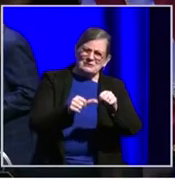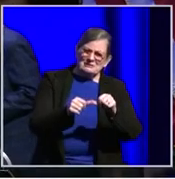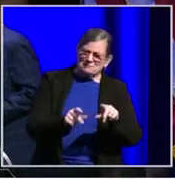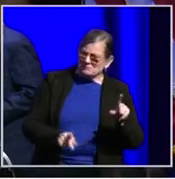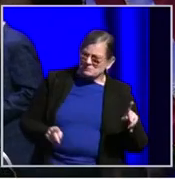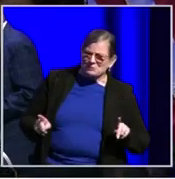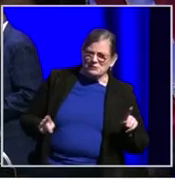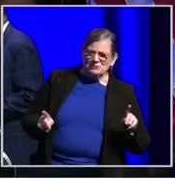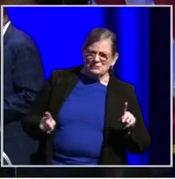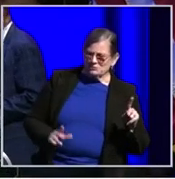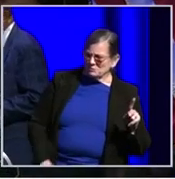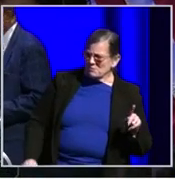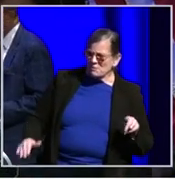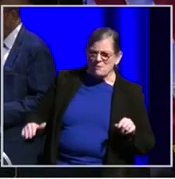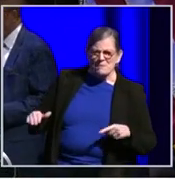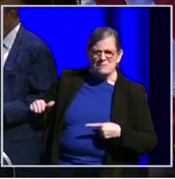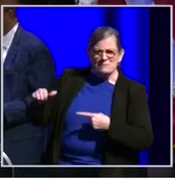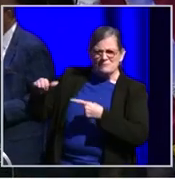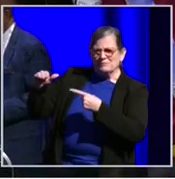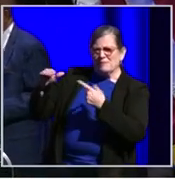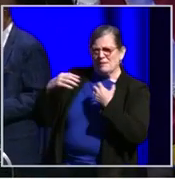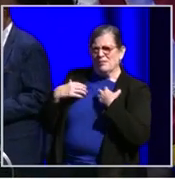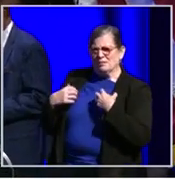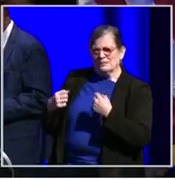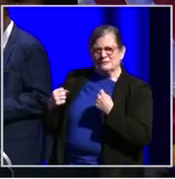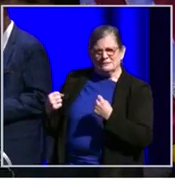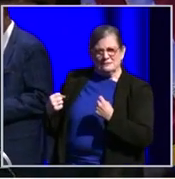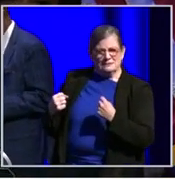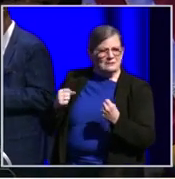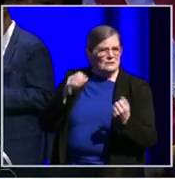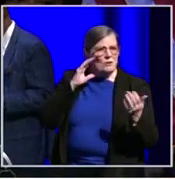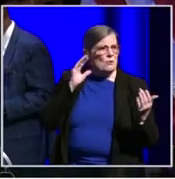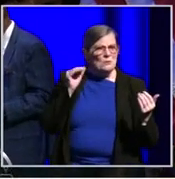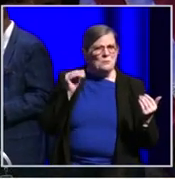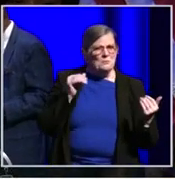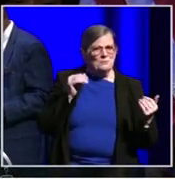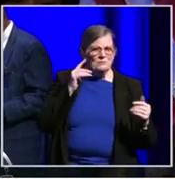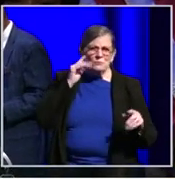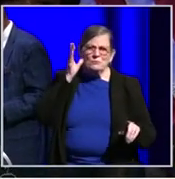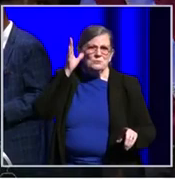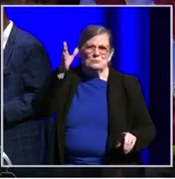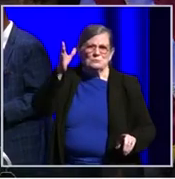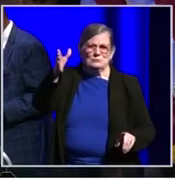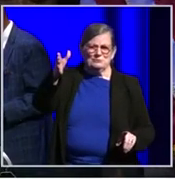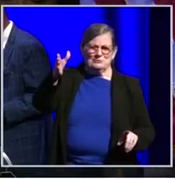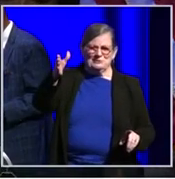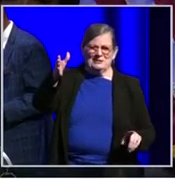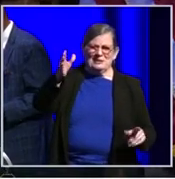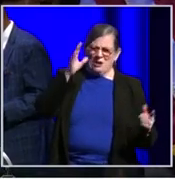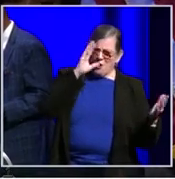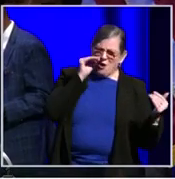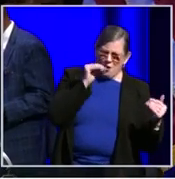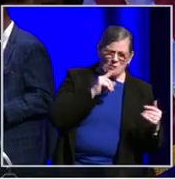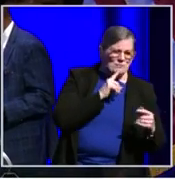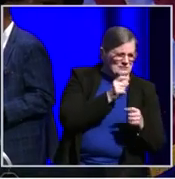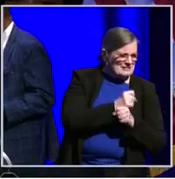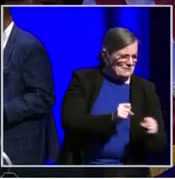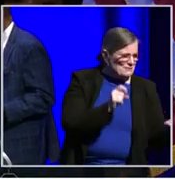healthy and hopeful about their futures. And hopeful kids are safer to themselves and to everyone around